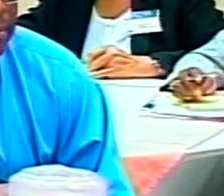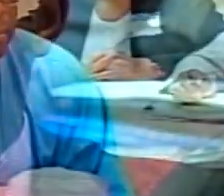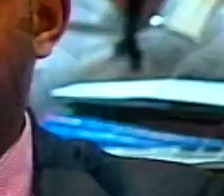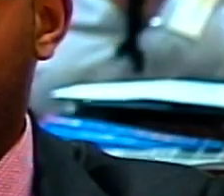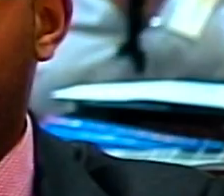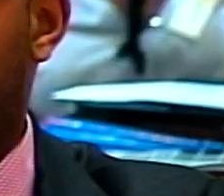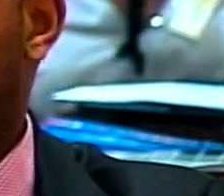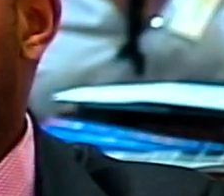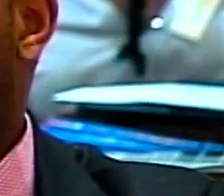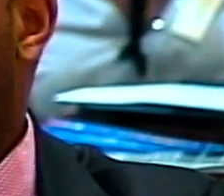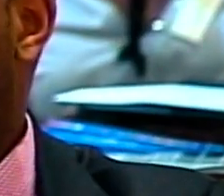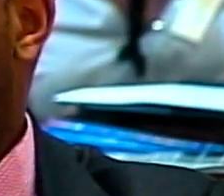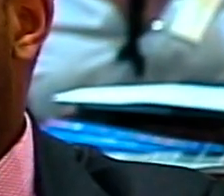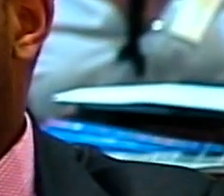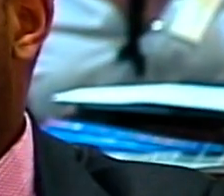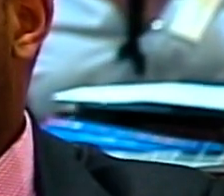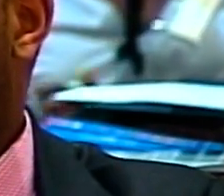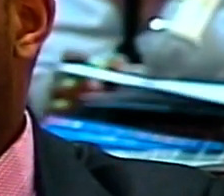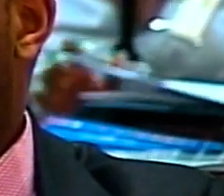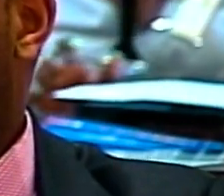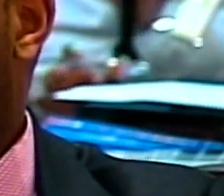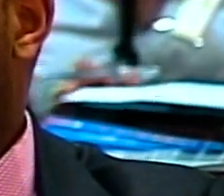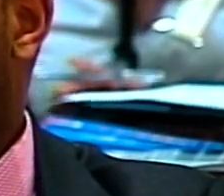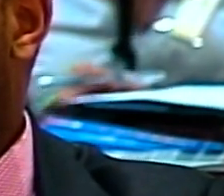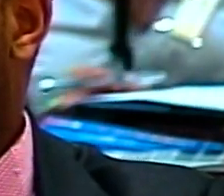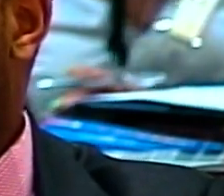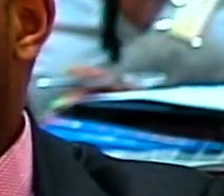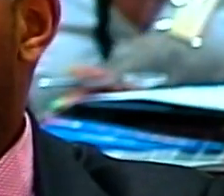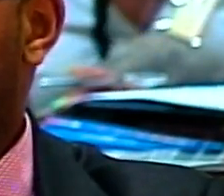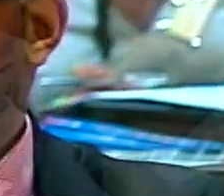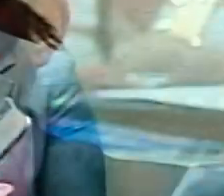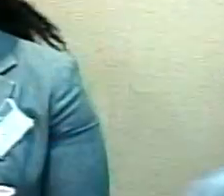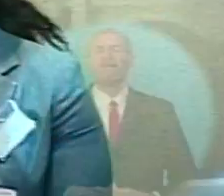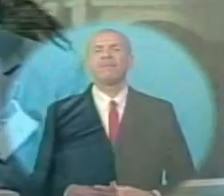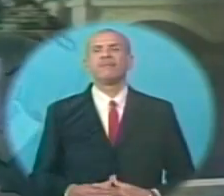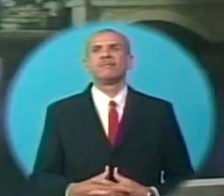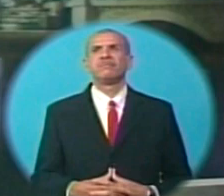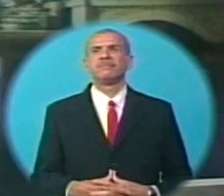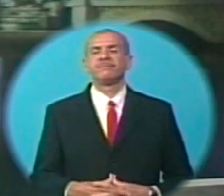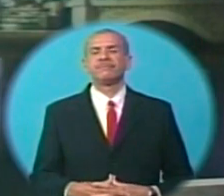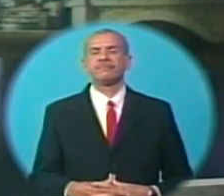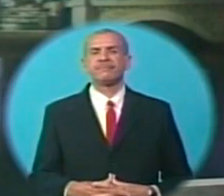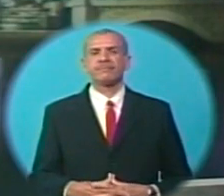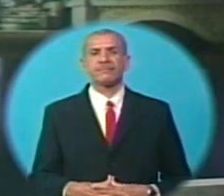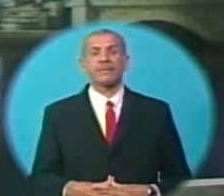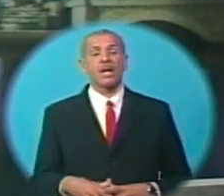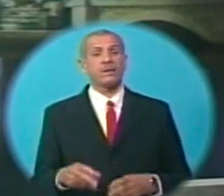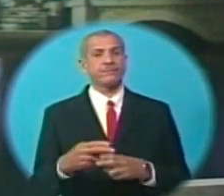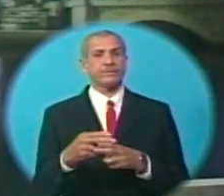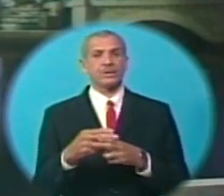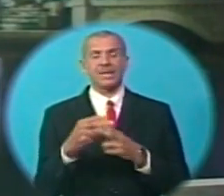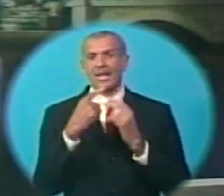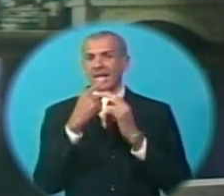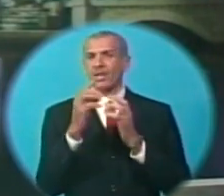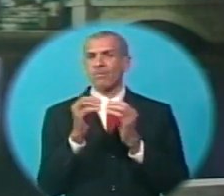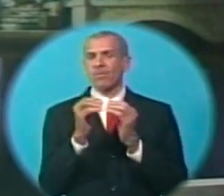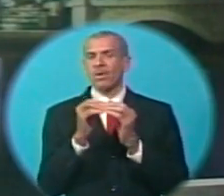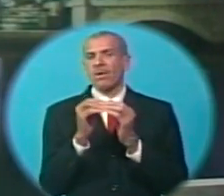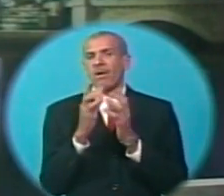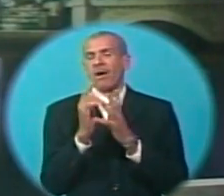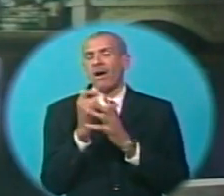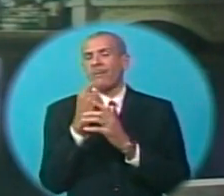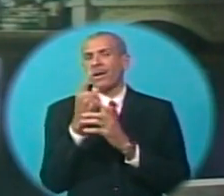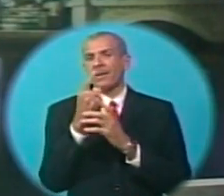will not be commenting on issues that have not been fully investigated. And coming up, we'll tell you the fate of the